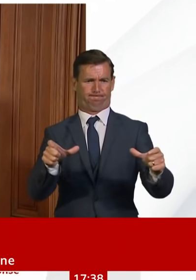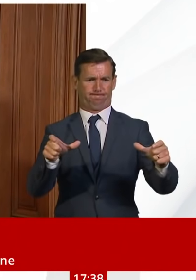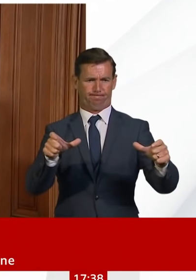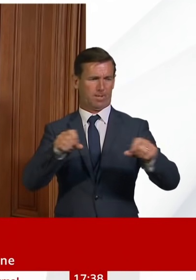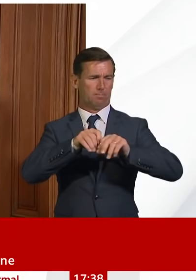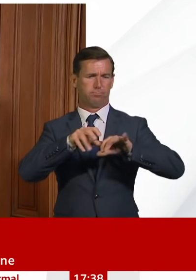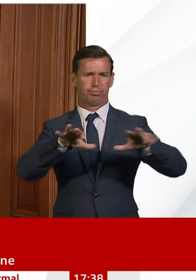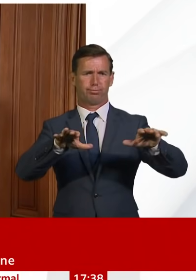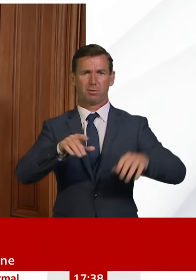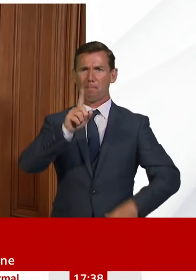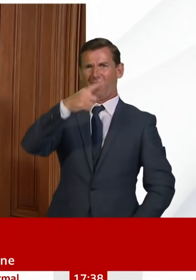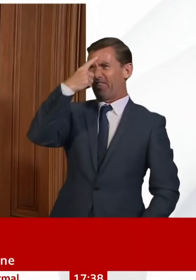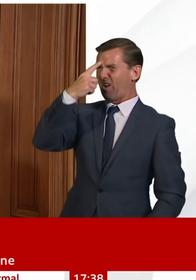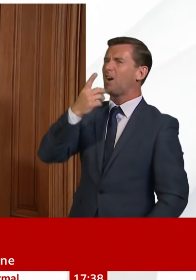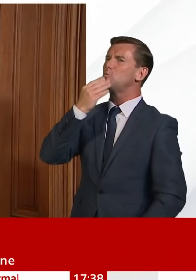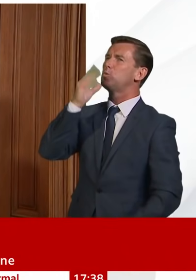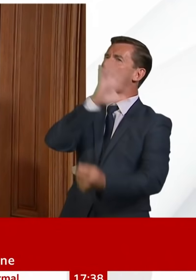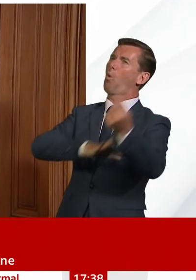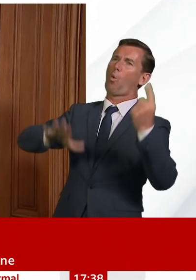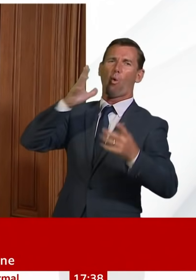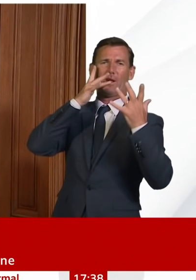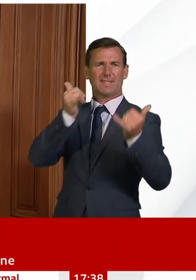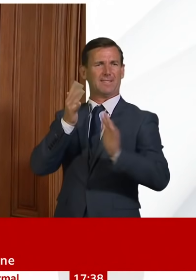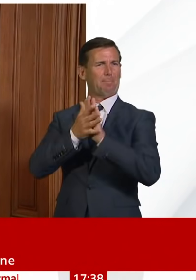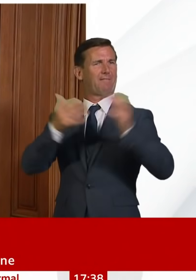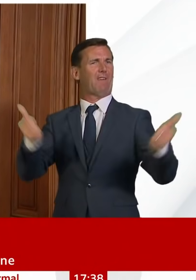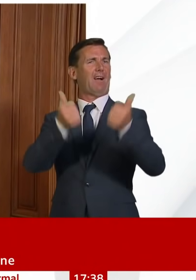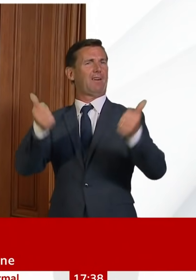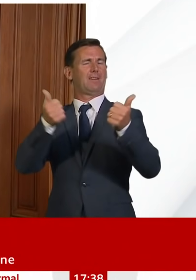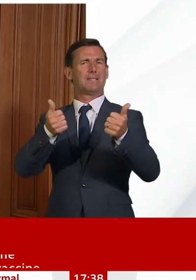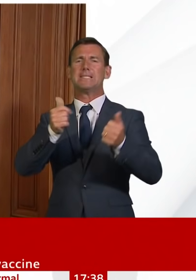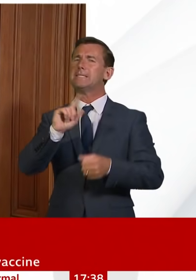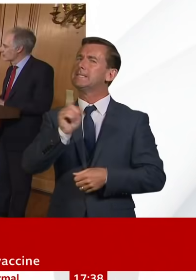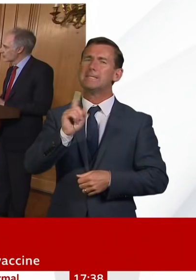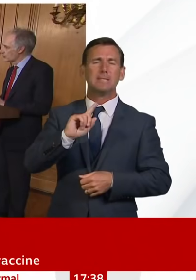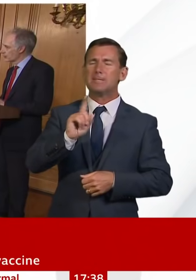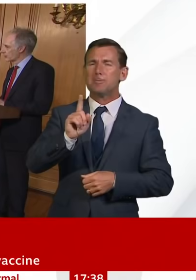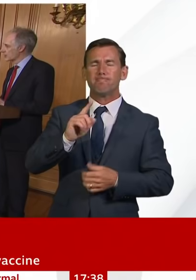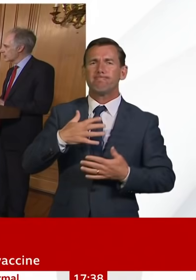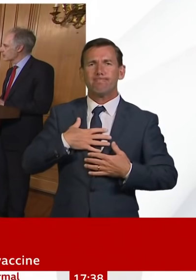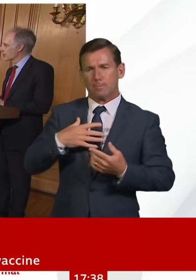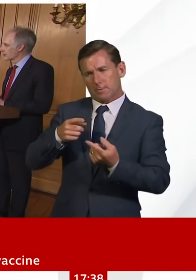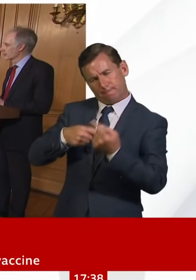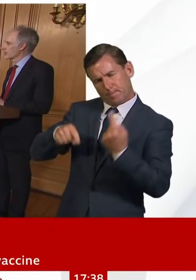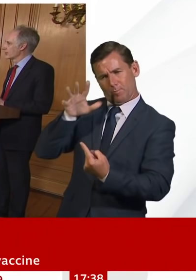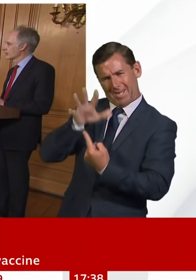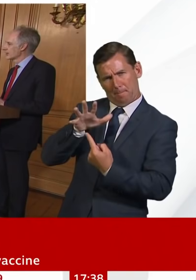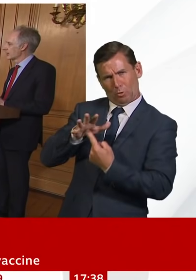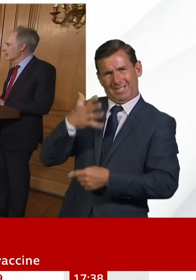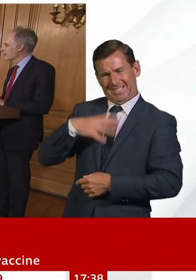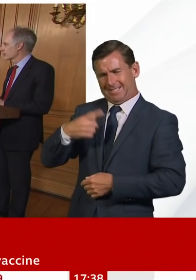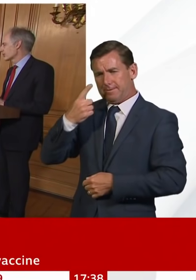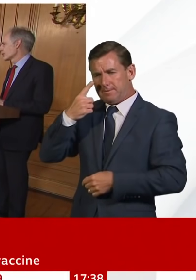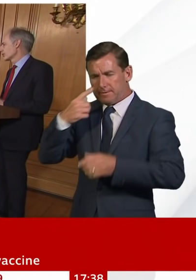used broadly as a stream. That's certainly not the current thinking. But as Jonathan has said, Very important that we keep an eye on the science,